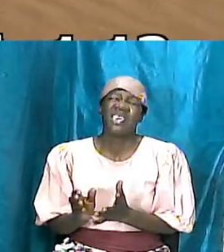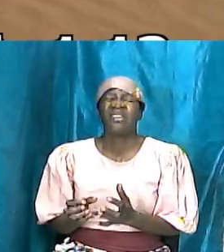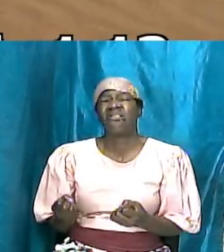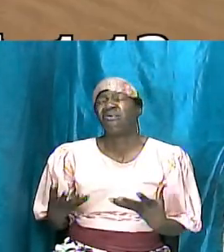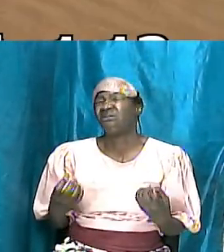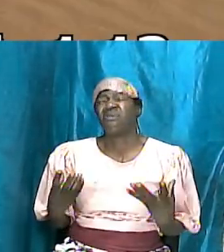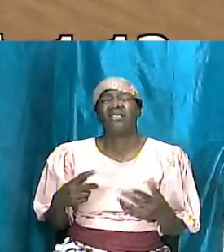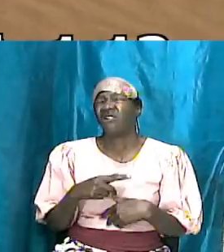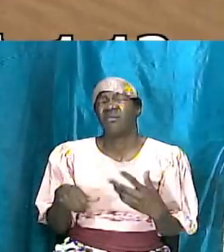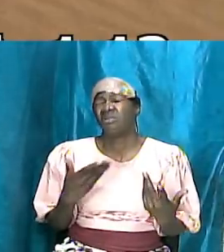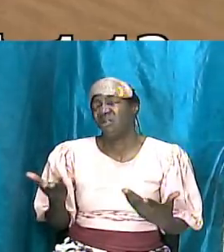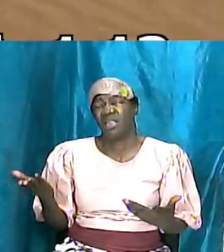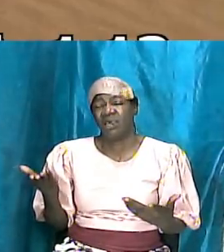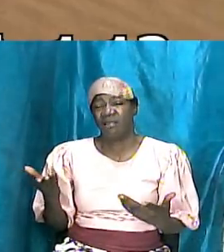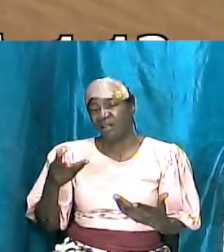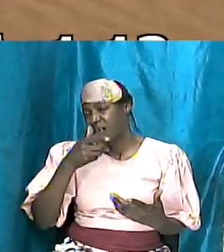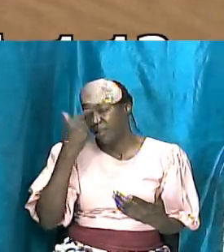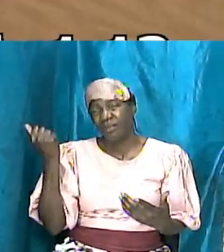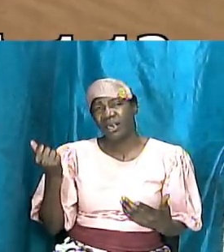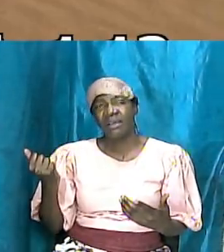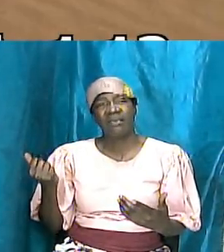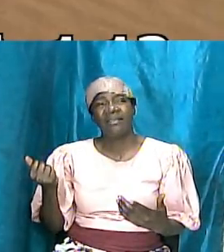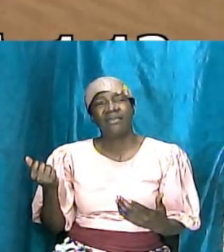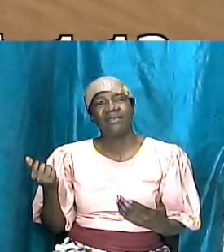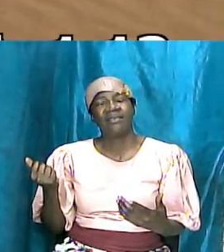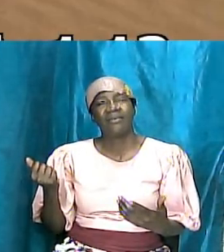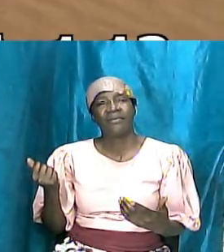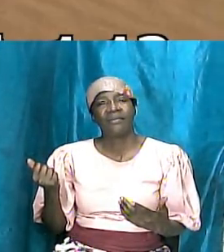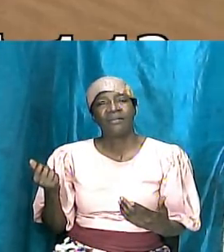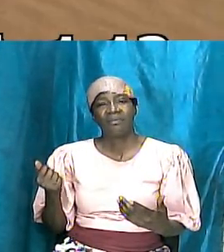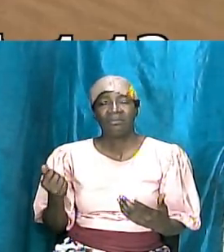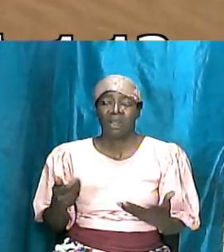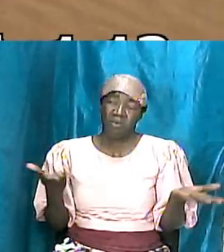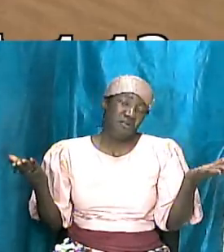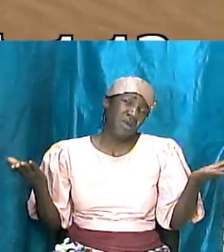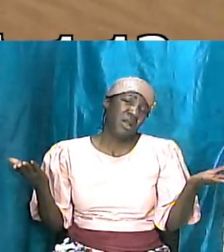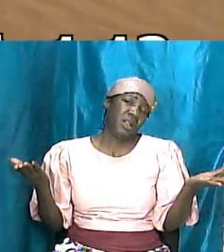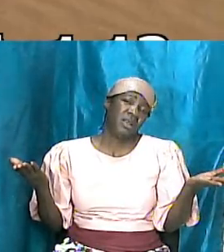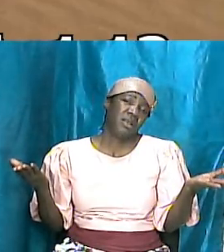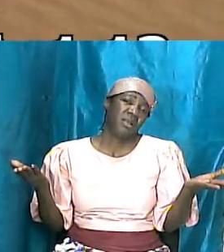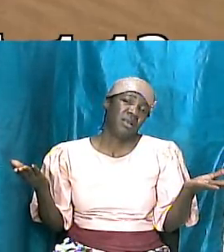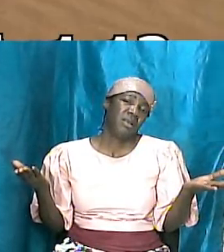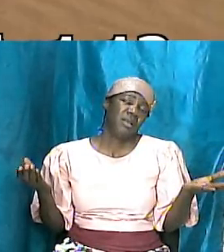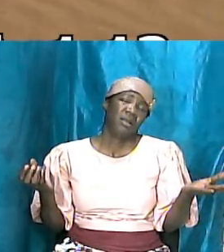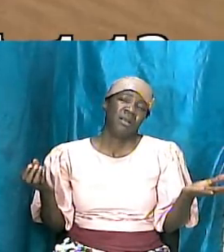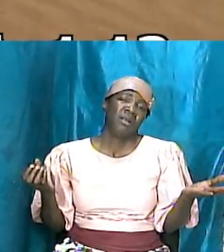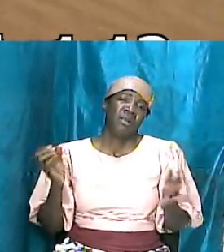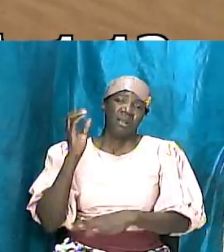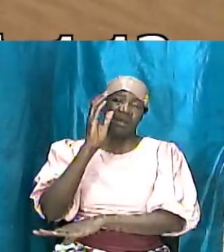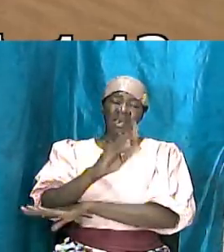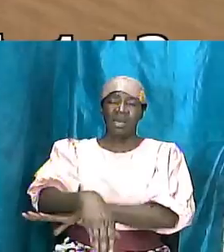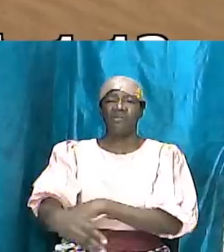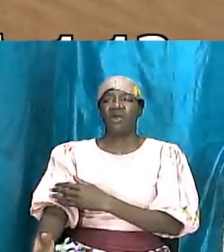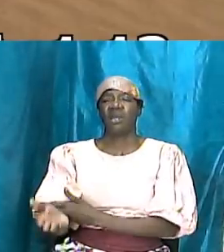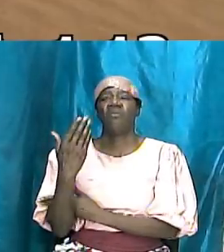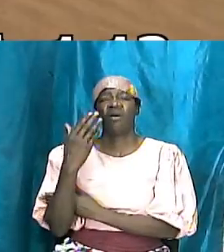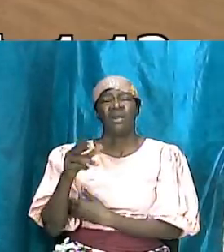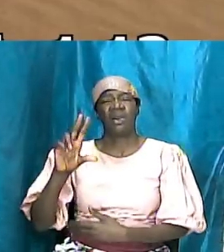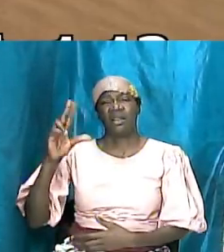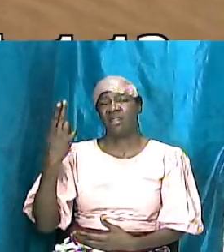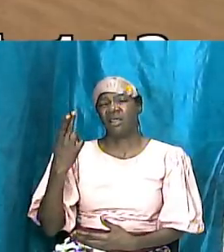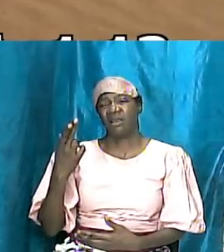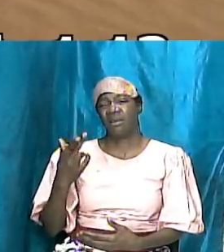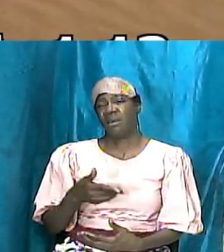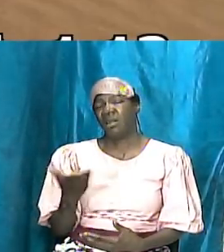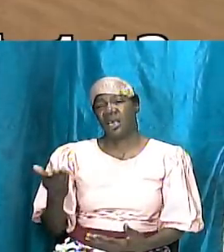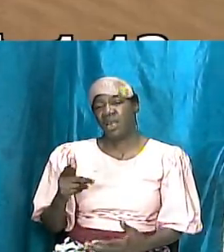this because, you know, so what? The evening and the morning were the third day. And what is